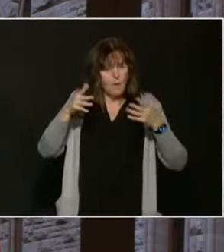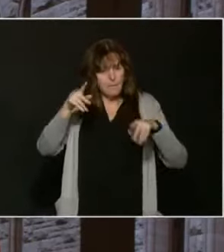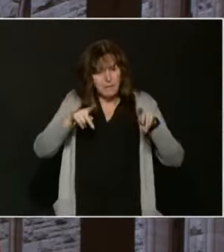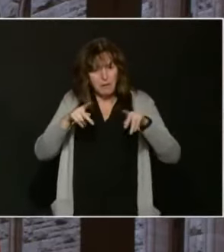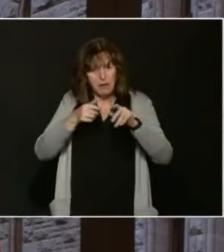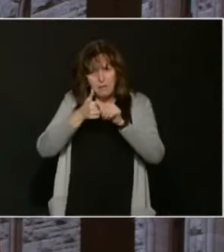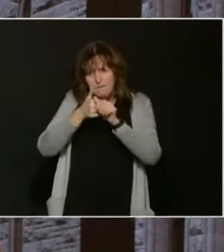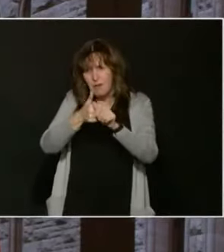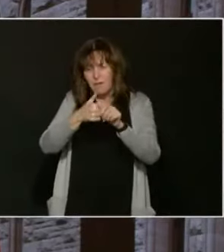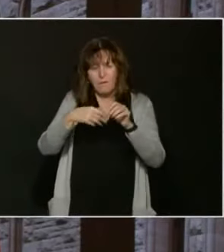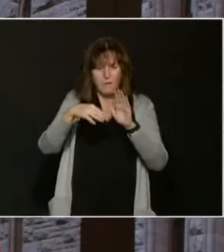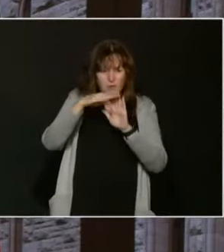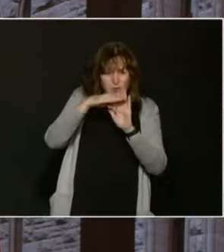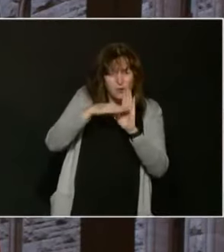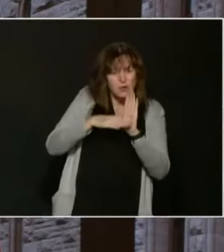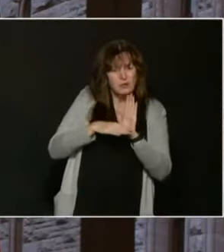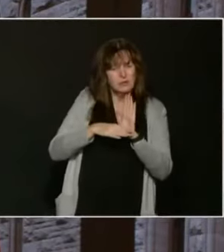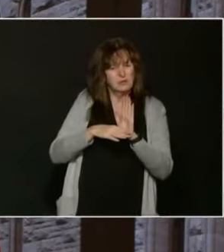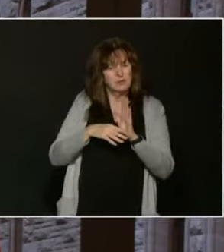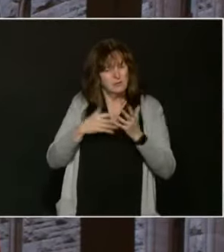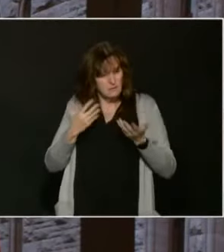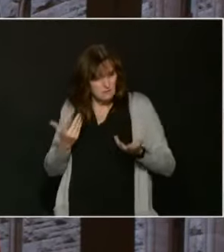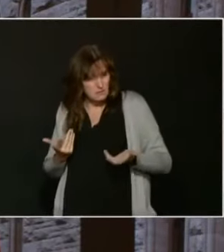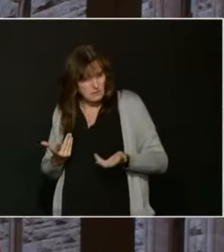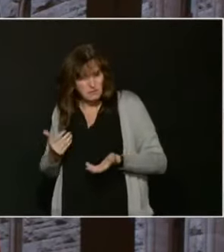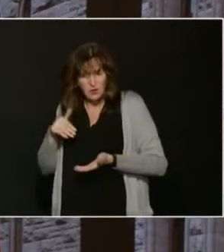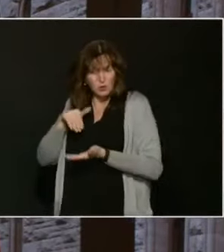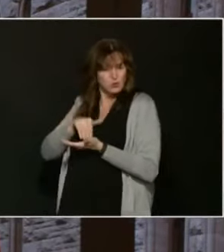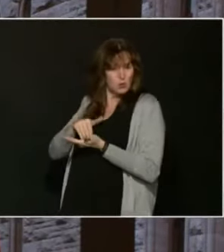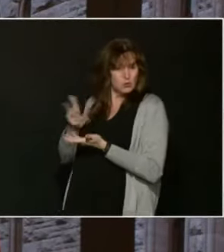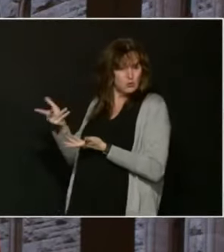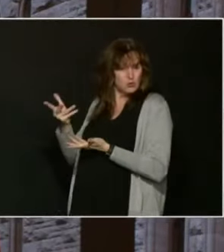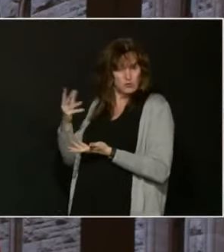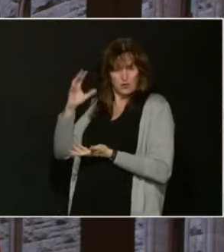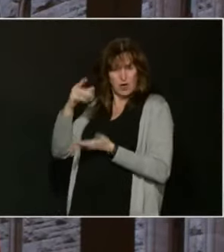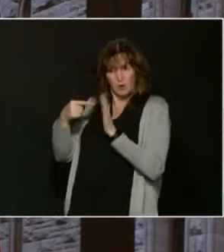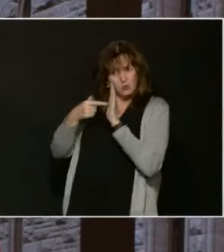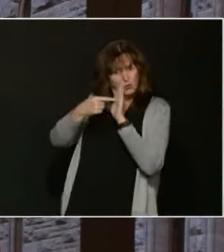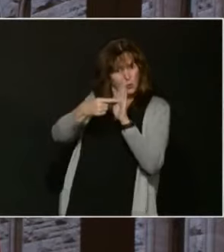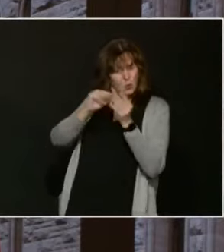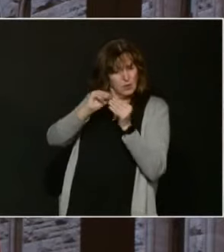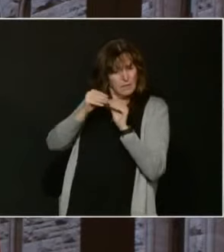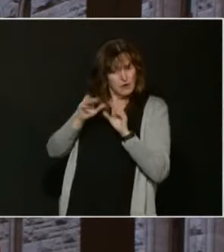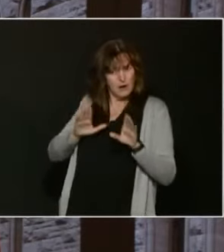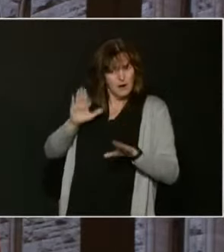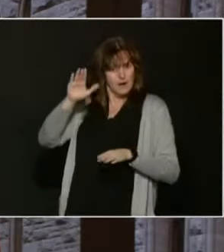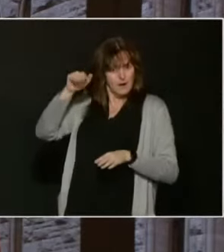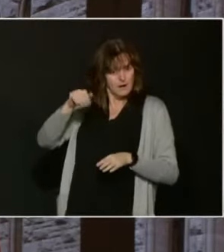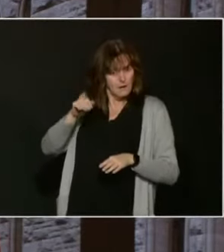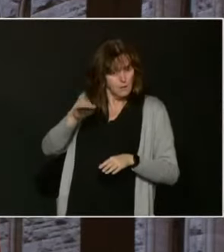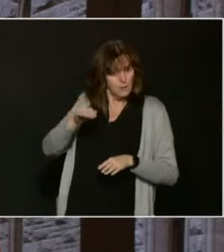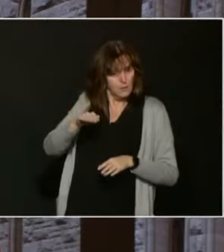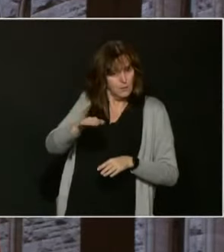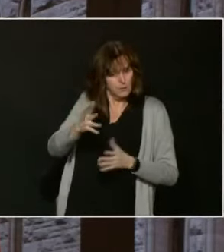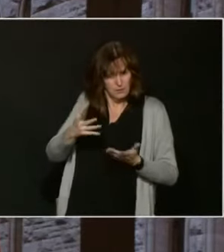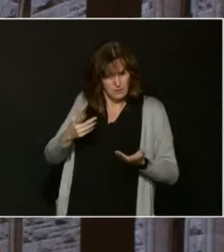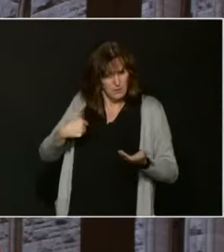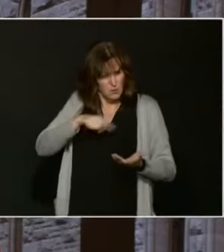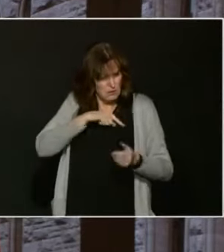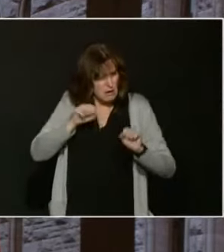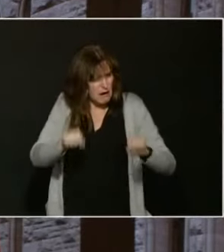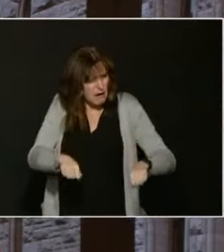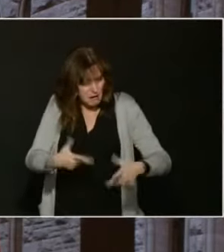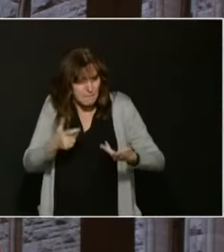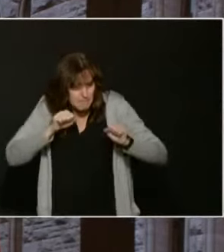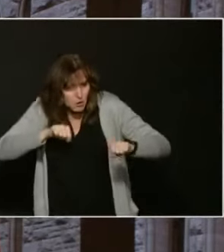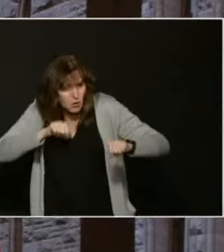some of those better curves that Dr. Brown had alluded to and keep the variant concerns under control. We can do this. It is possible. As Dr. Brown said,